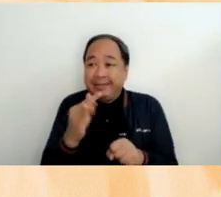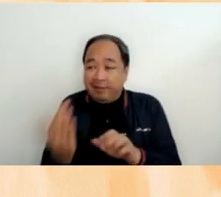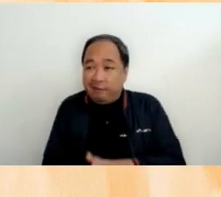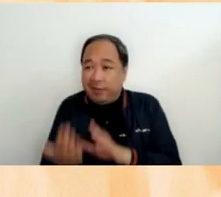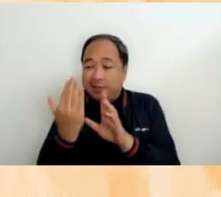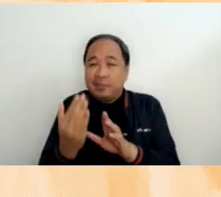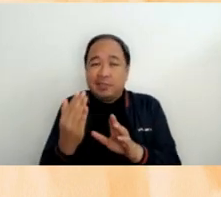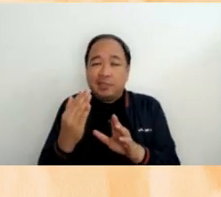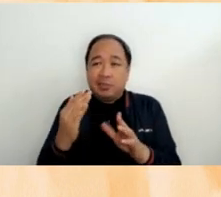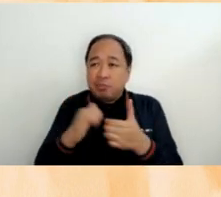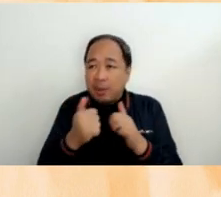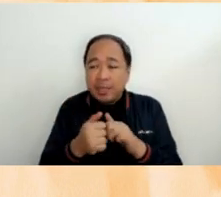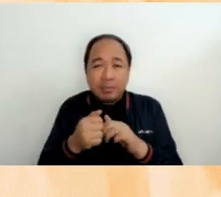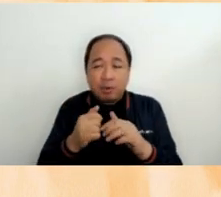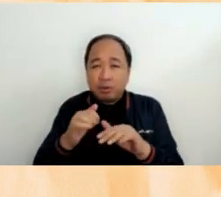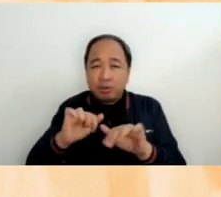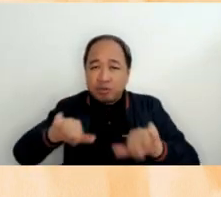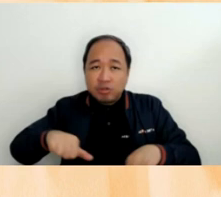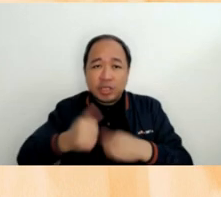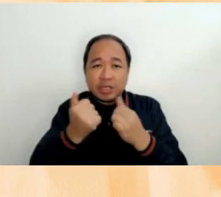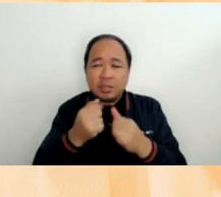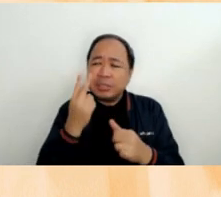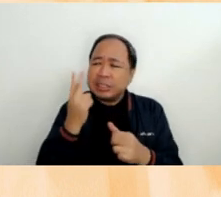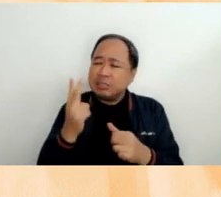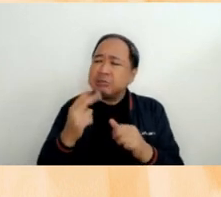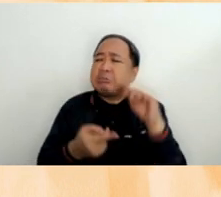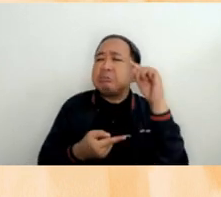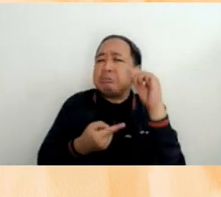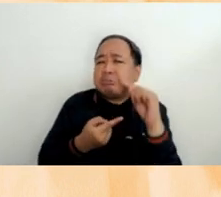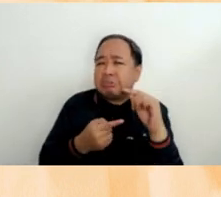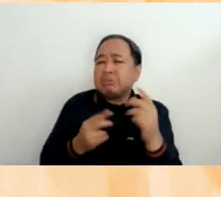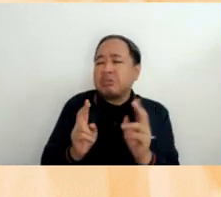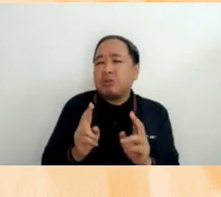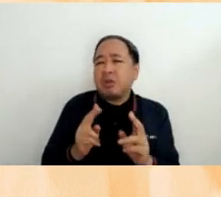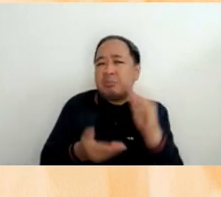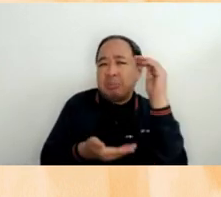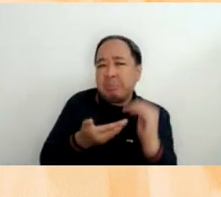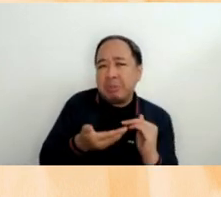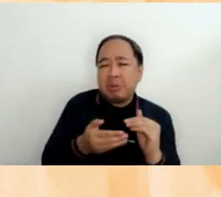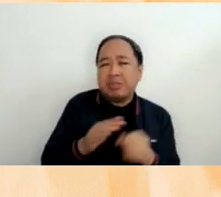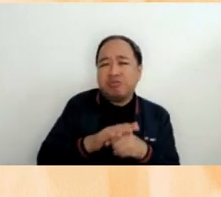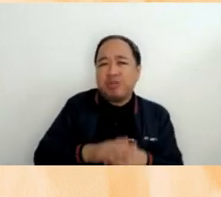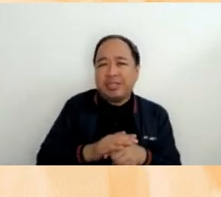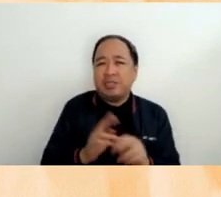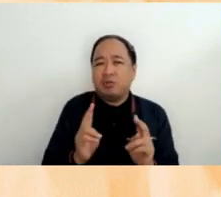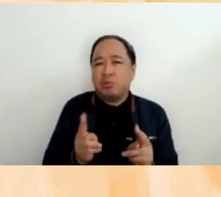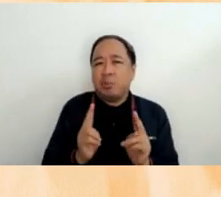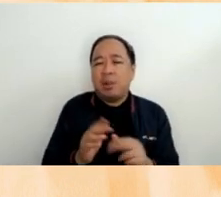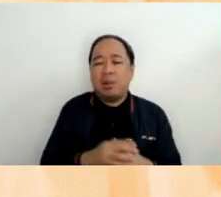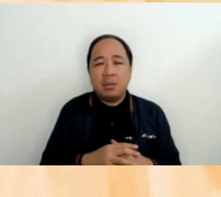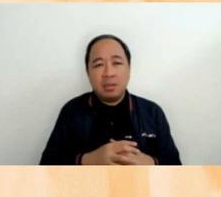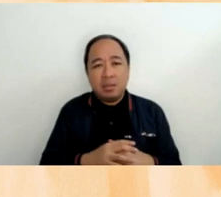event, they might show minimal stress or minimal effect on their everyday life,